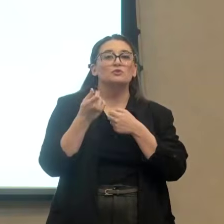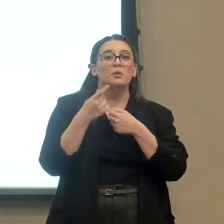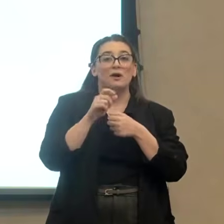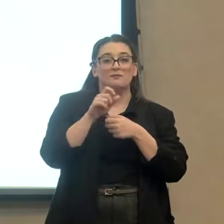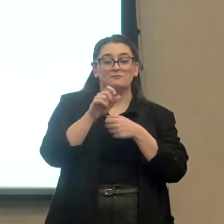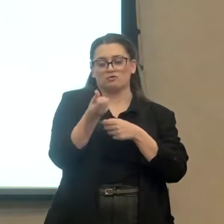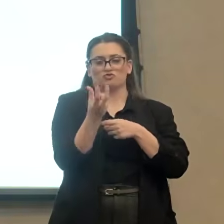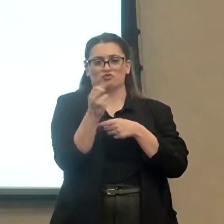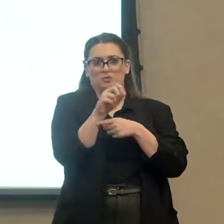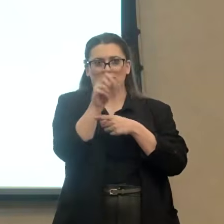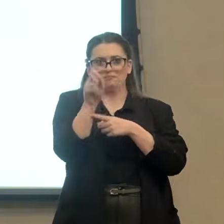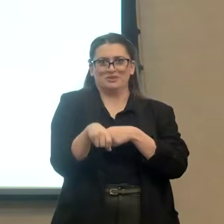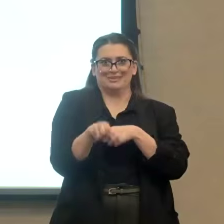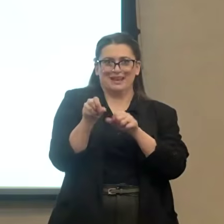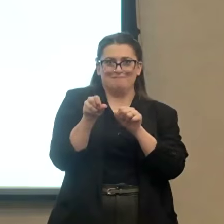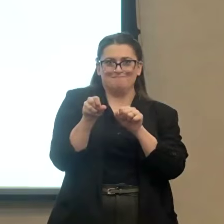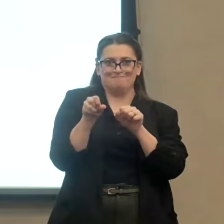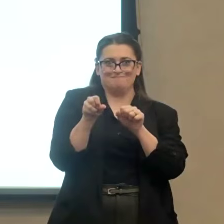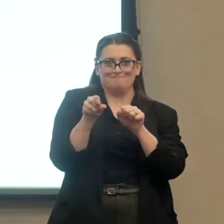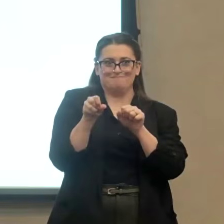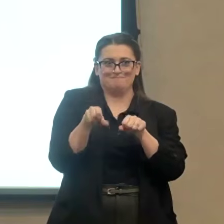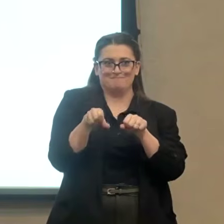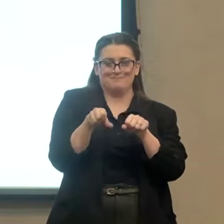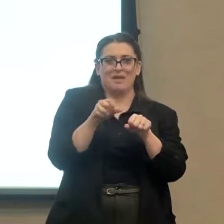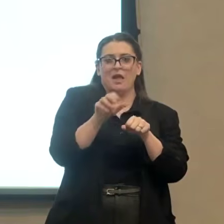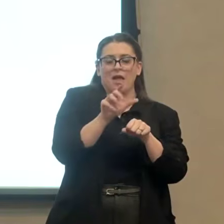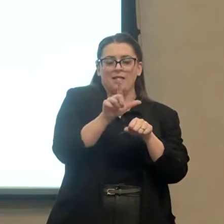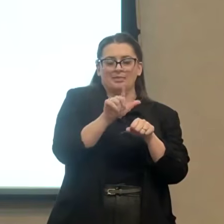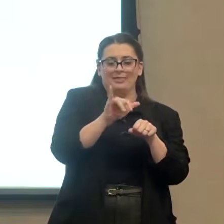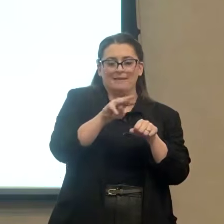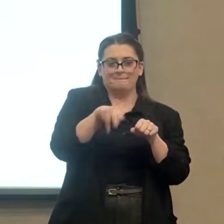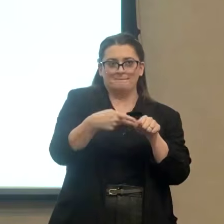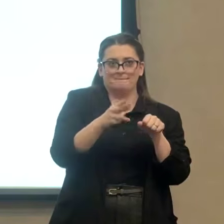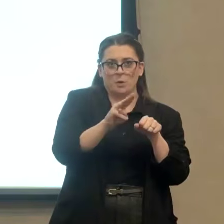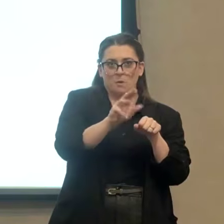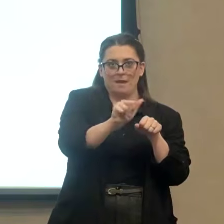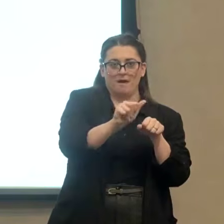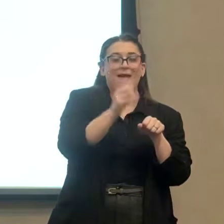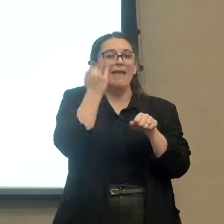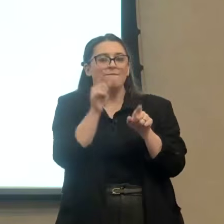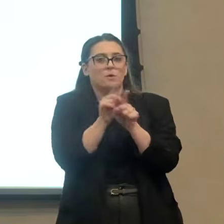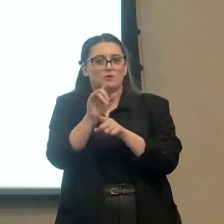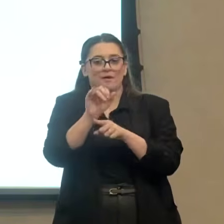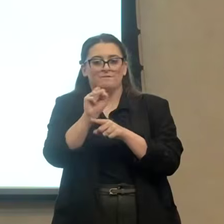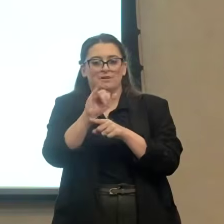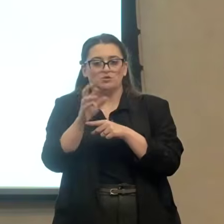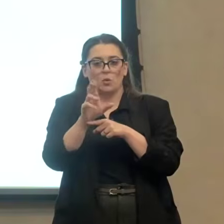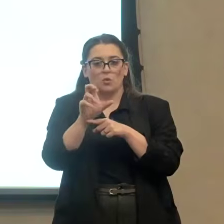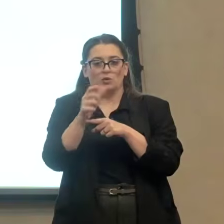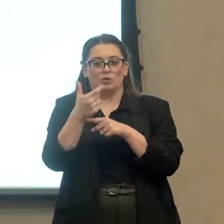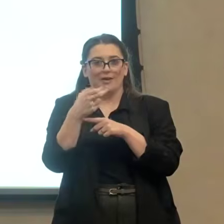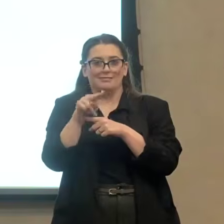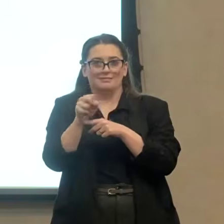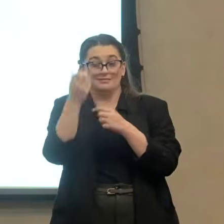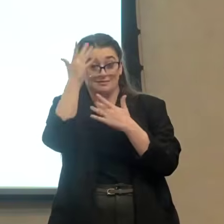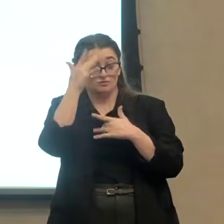of lymphoma in all Sjogren's patients. Sjogren's only or Sjogren's with lupus? Both. Okay.